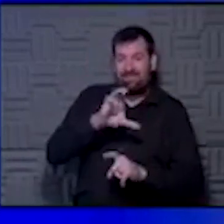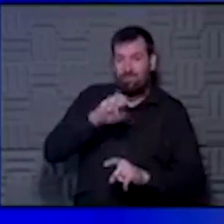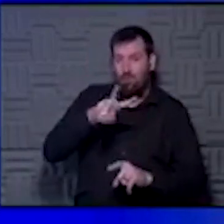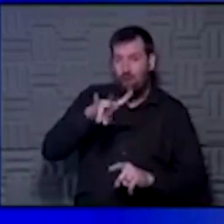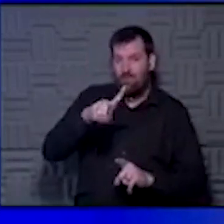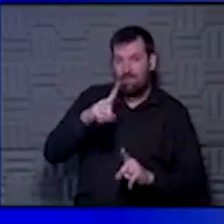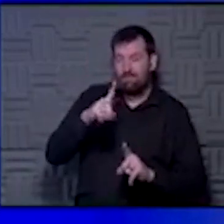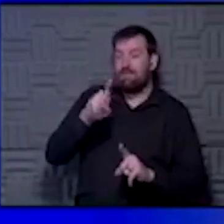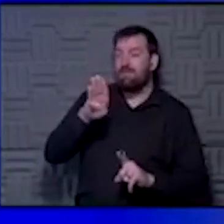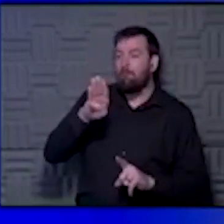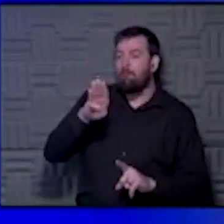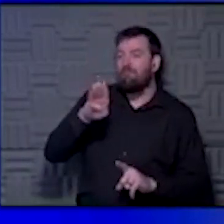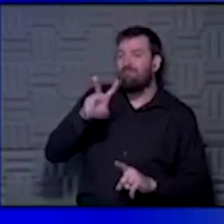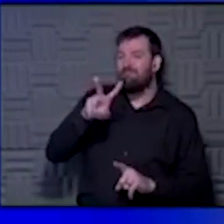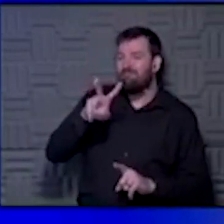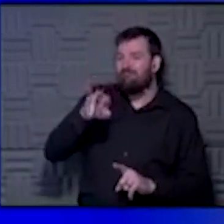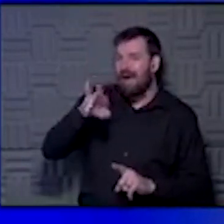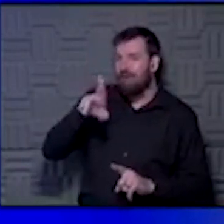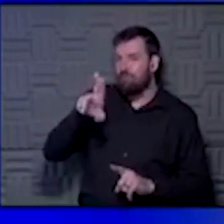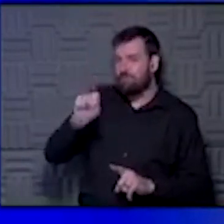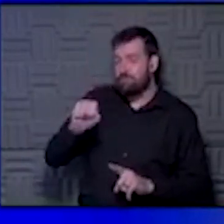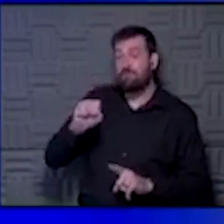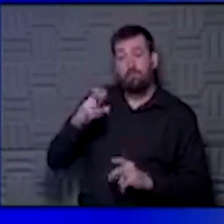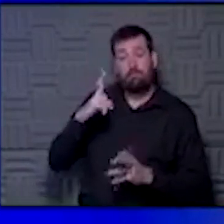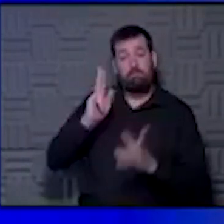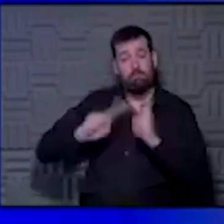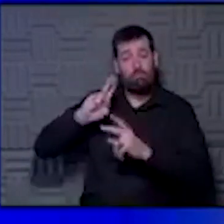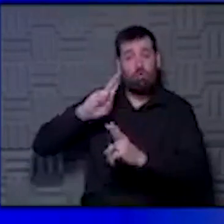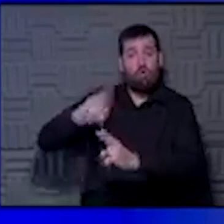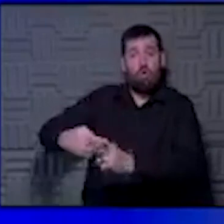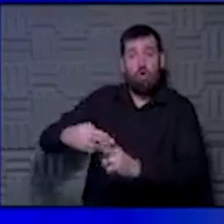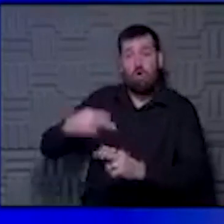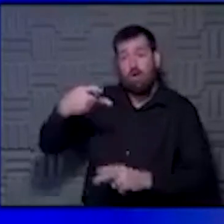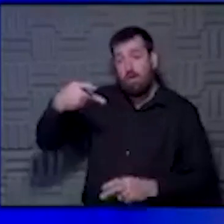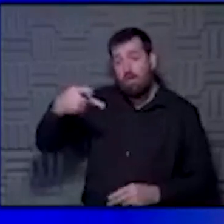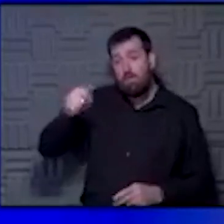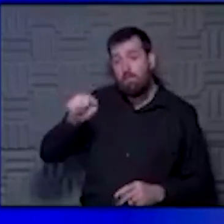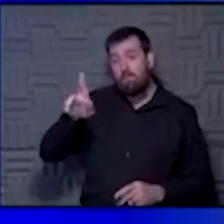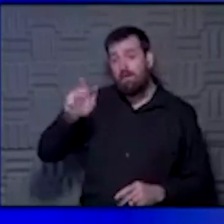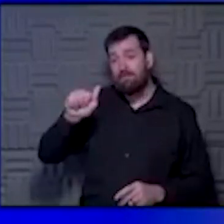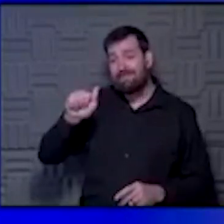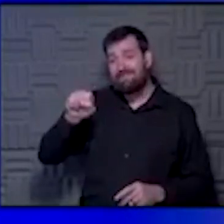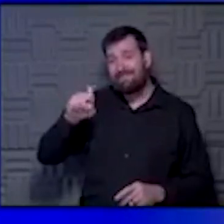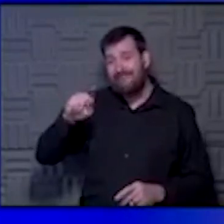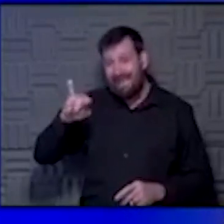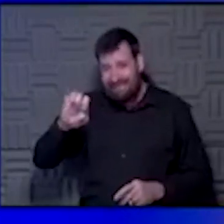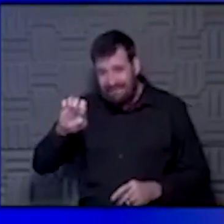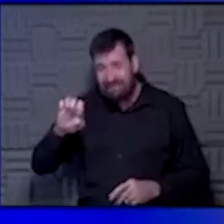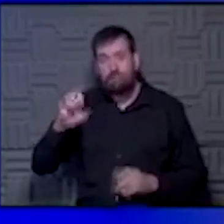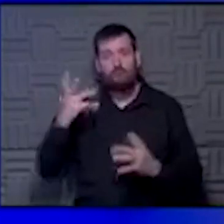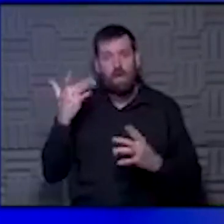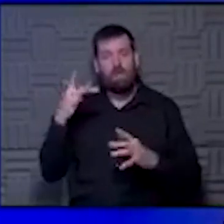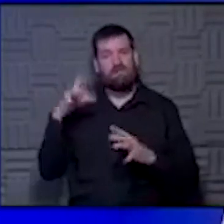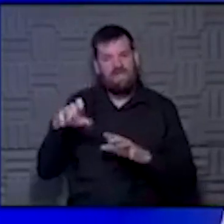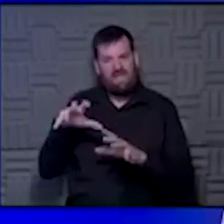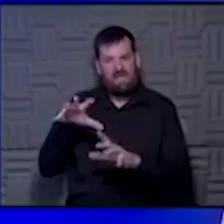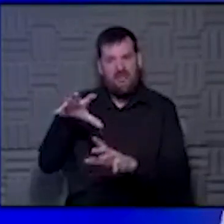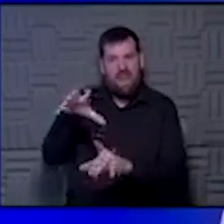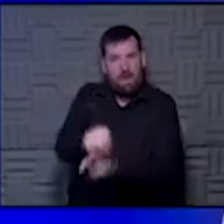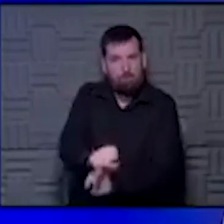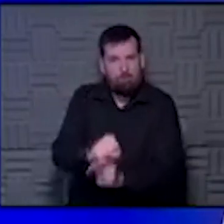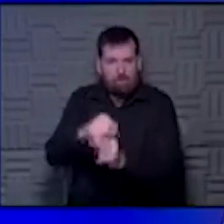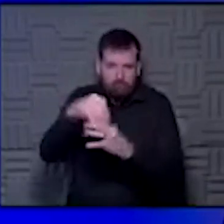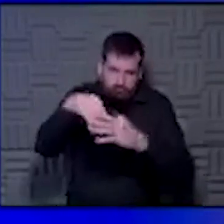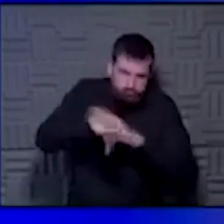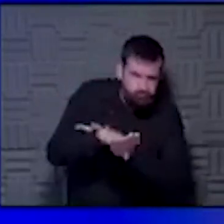now people refer to viruses as parasites because they kind of parasitize the human cells. They enter the human cell